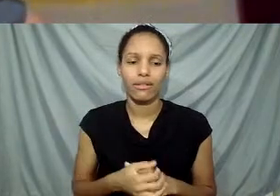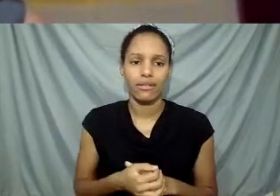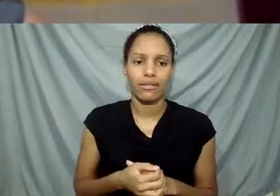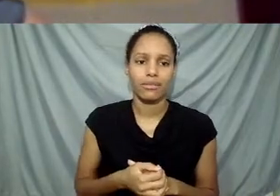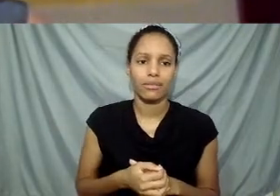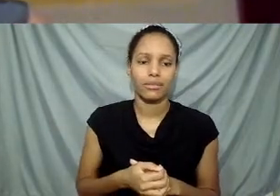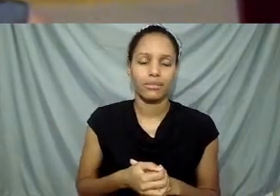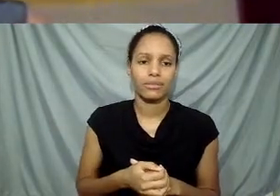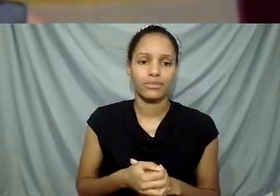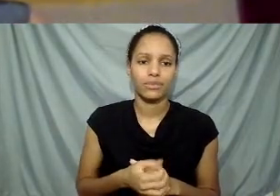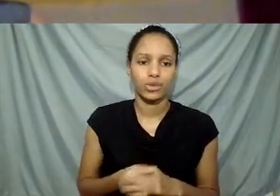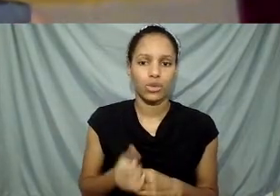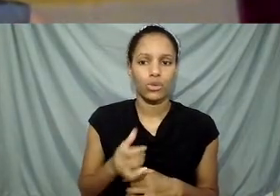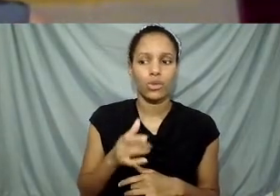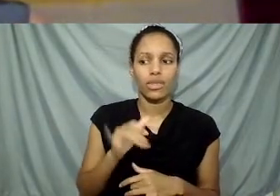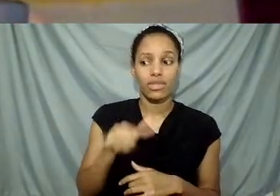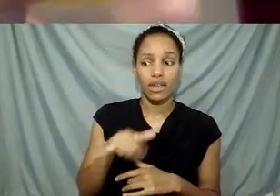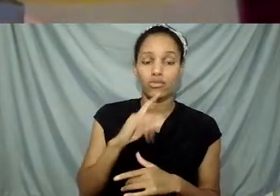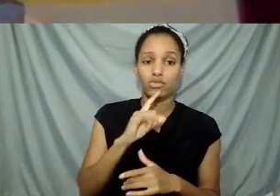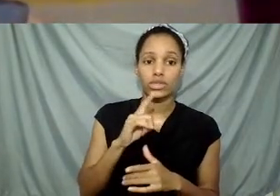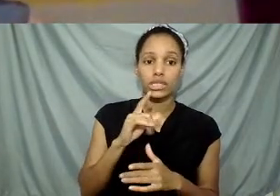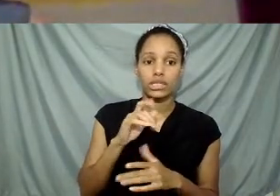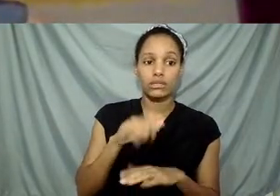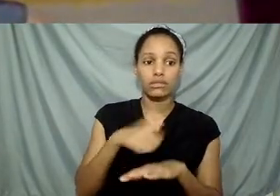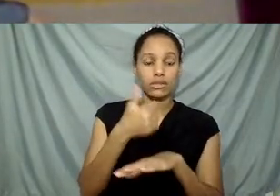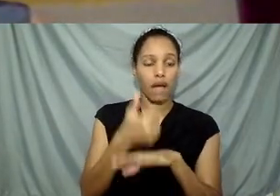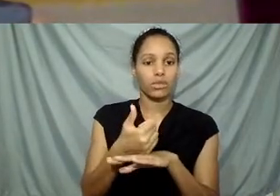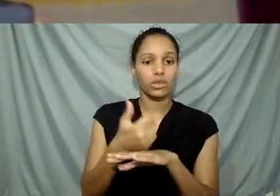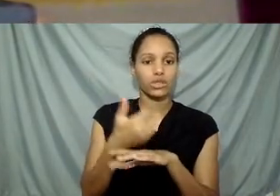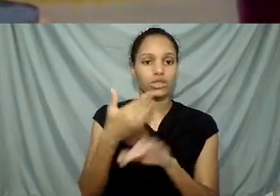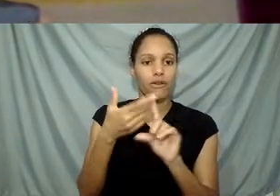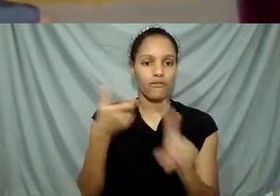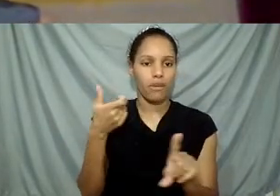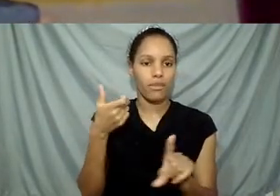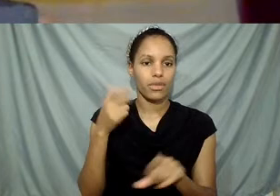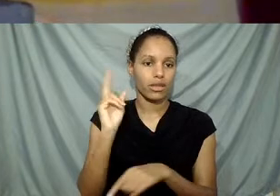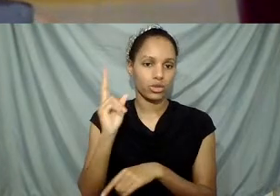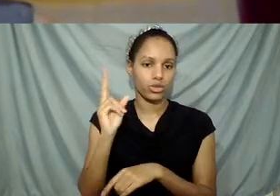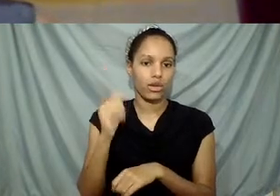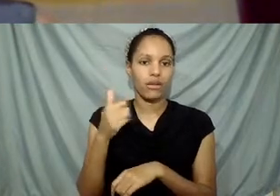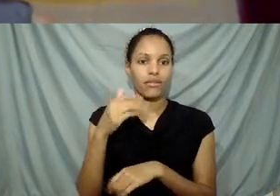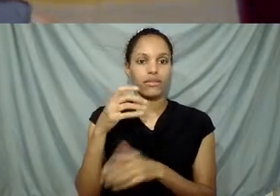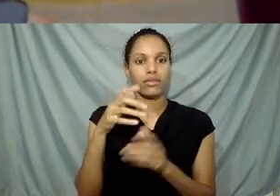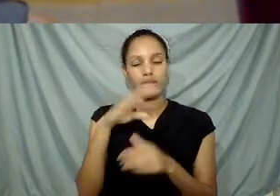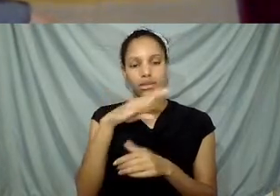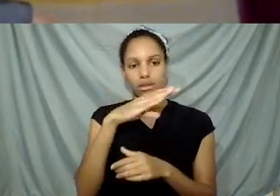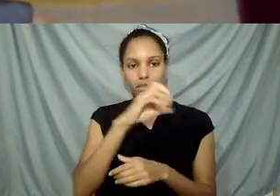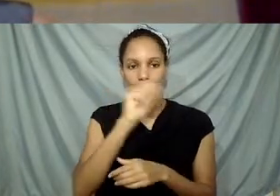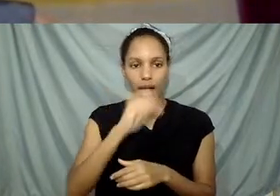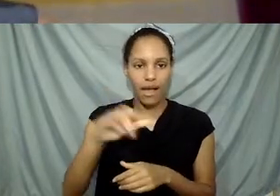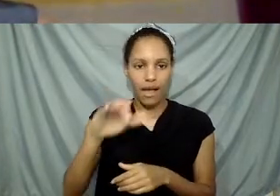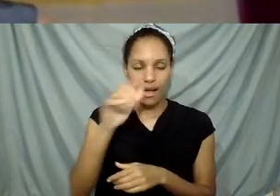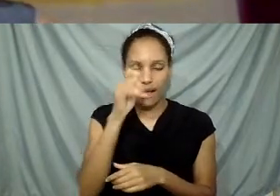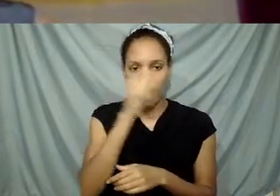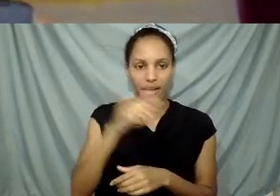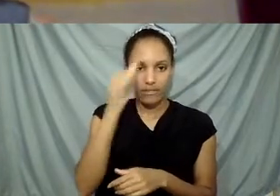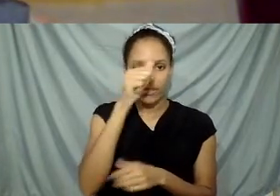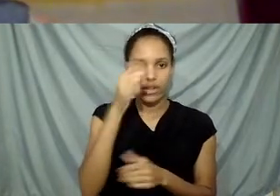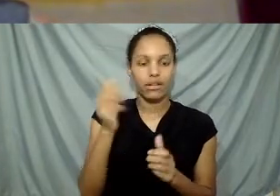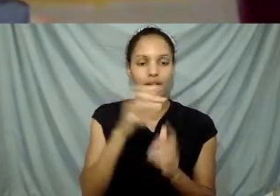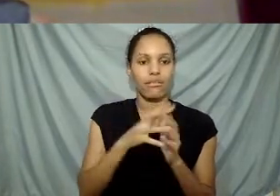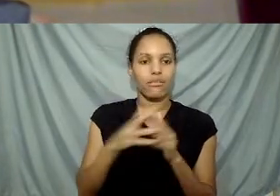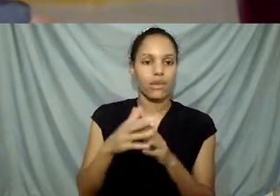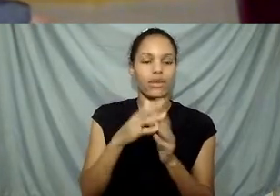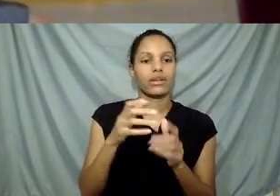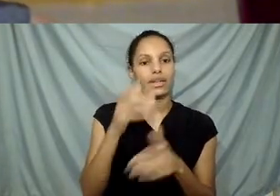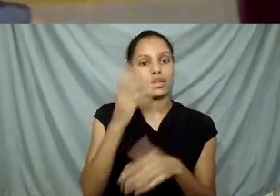the African American experience, and I used that research to create Time to Talk. And out of Time to Talk,